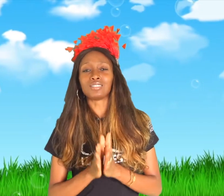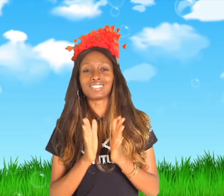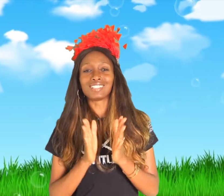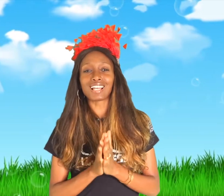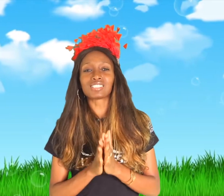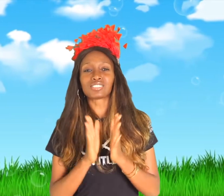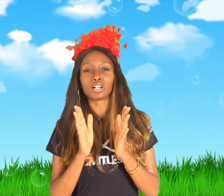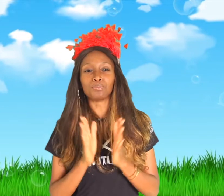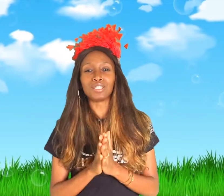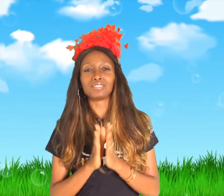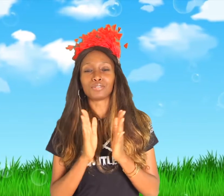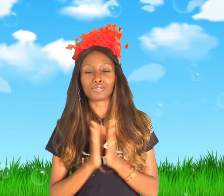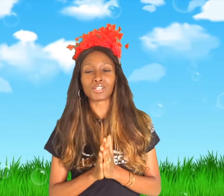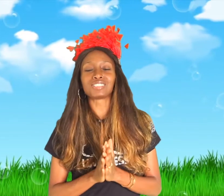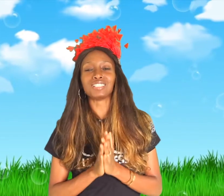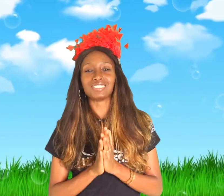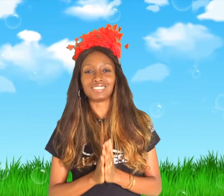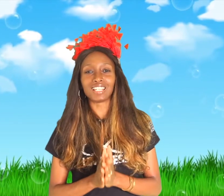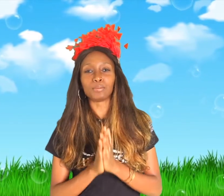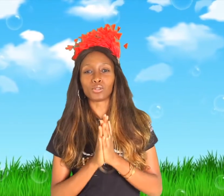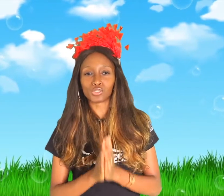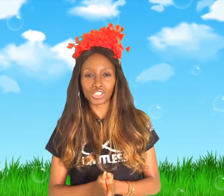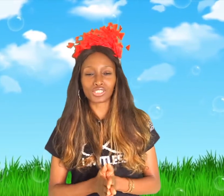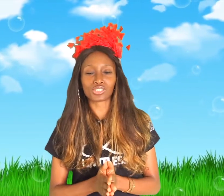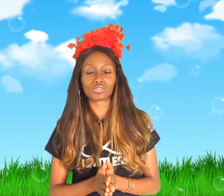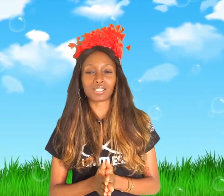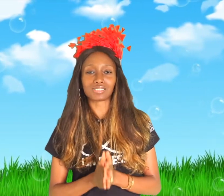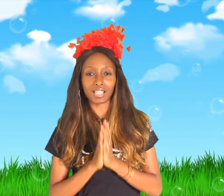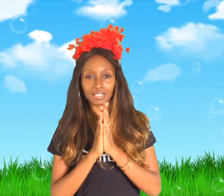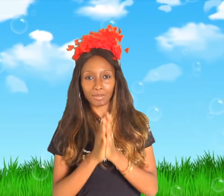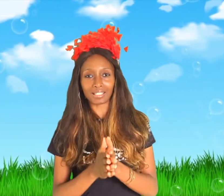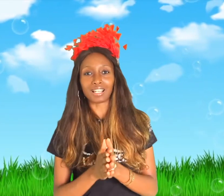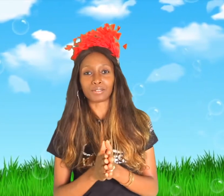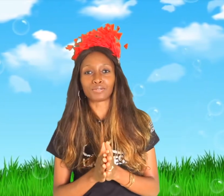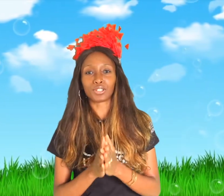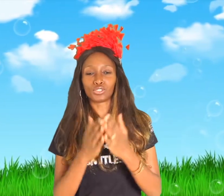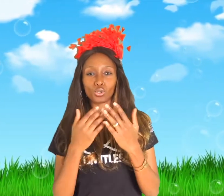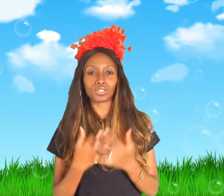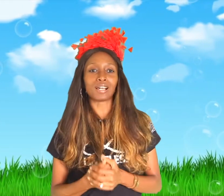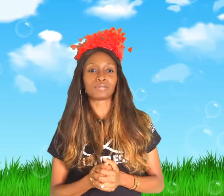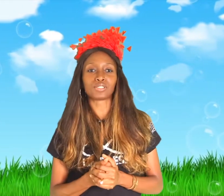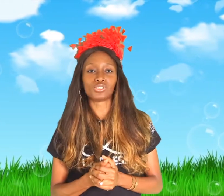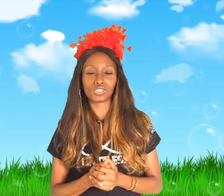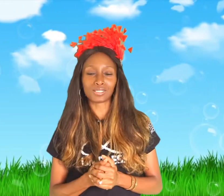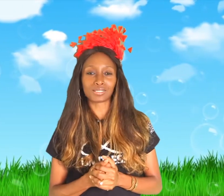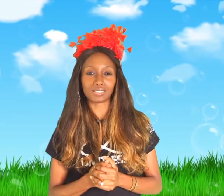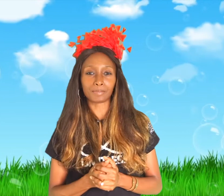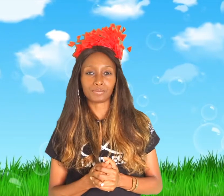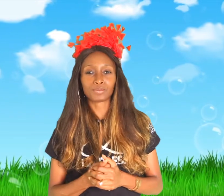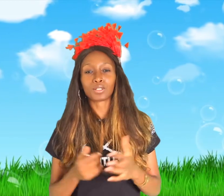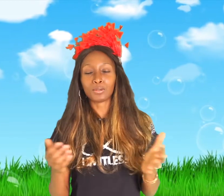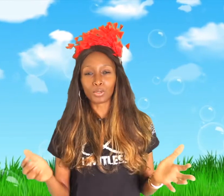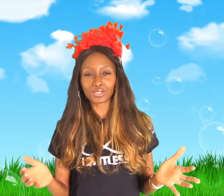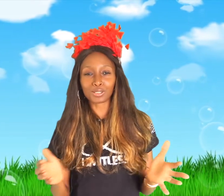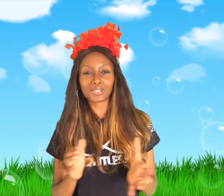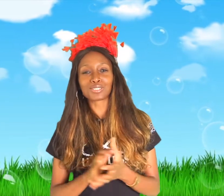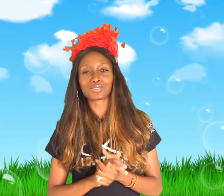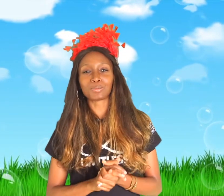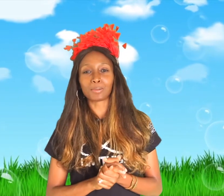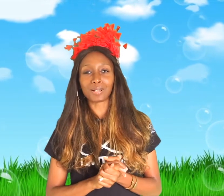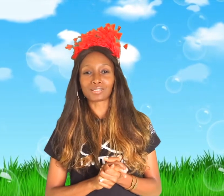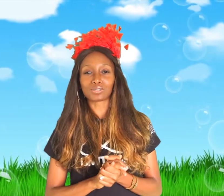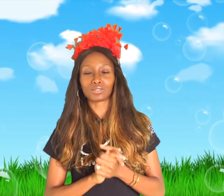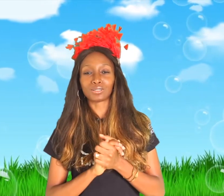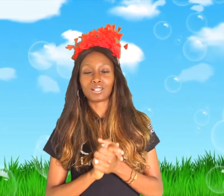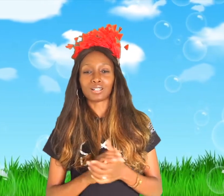write it down. The last shall be the first in the name of Jesus Christ in my life, in your life, in Jesus' name. More declarations